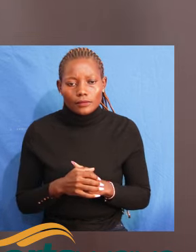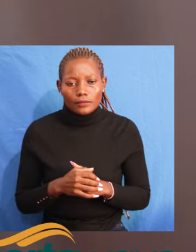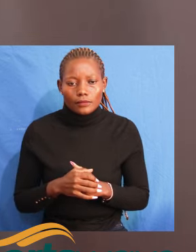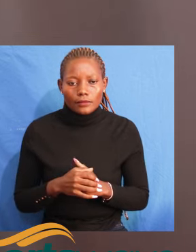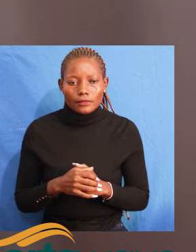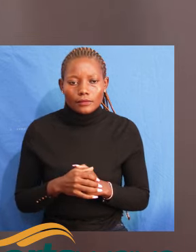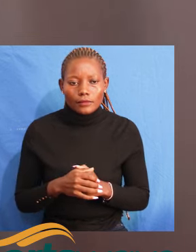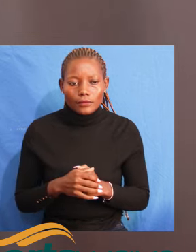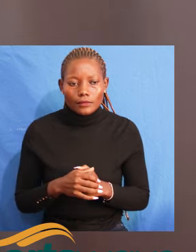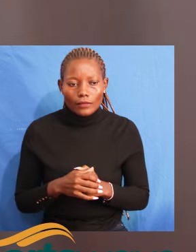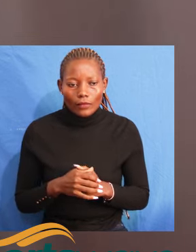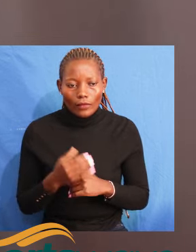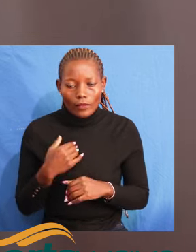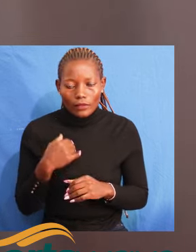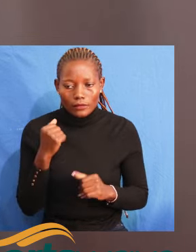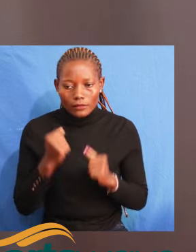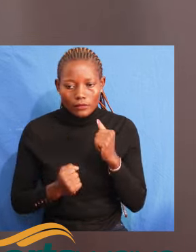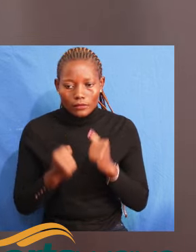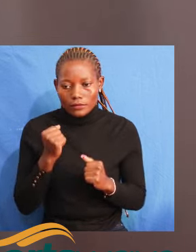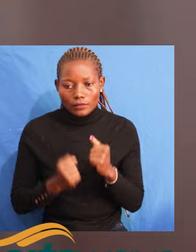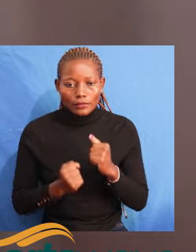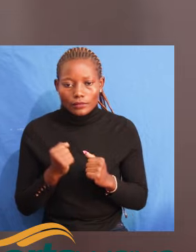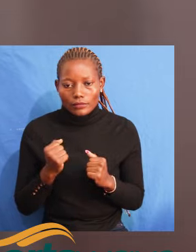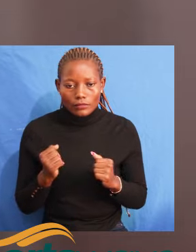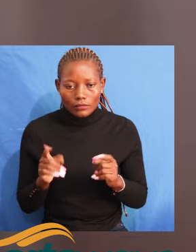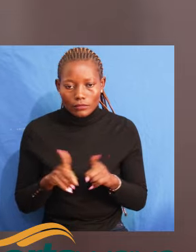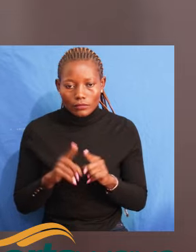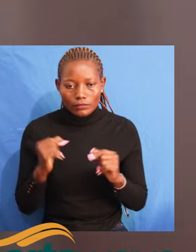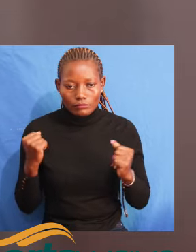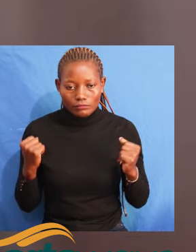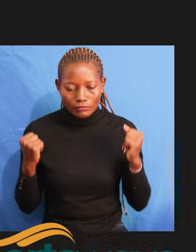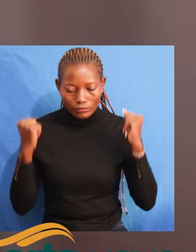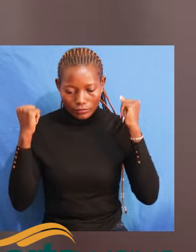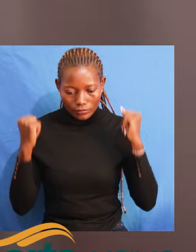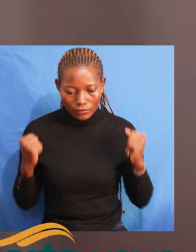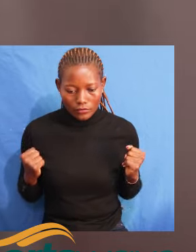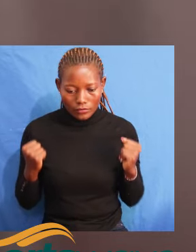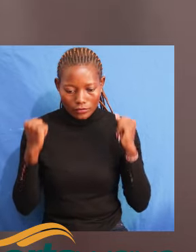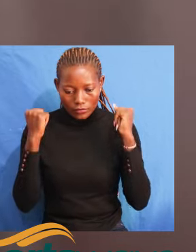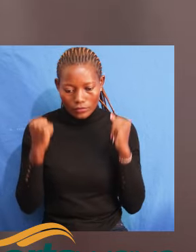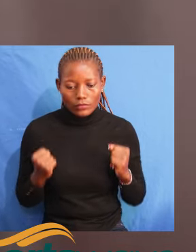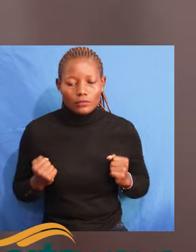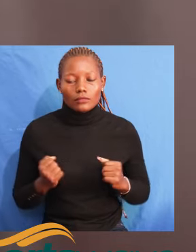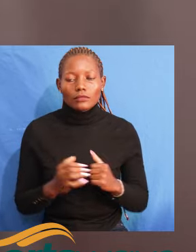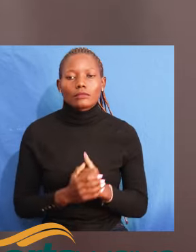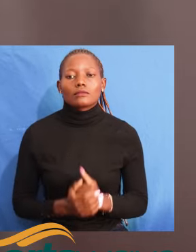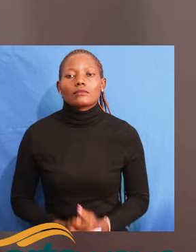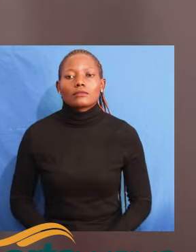I'm an athlete. I'm a weightlifter. Yes. Yeah.